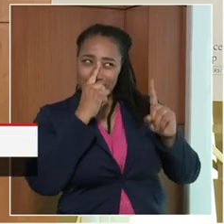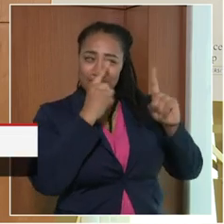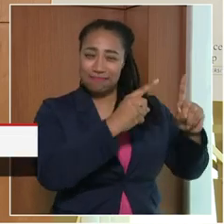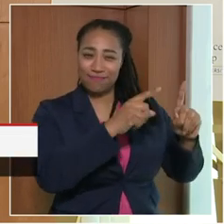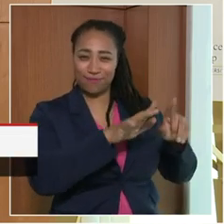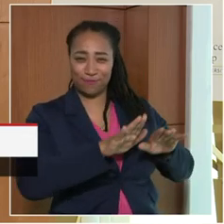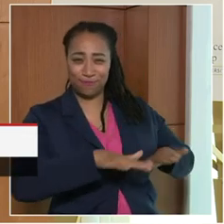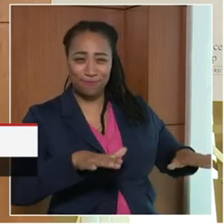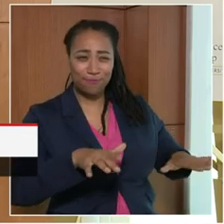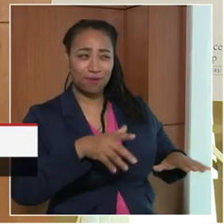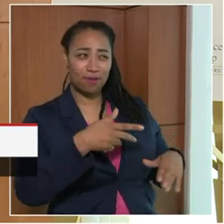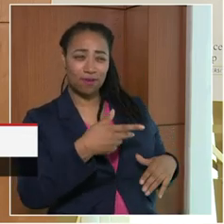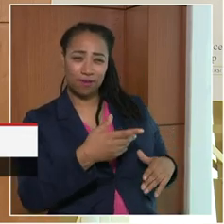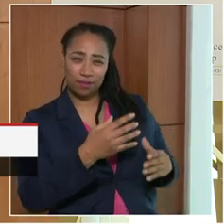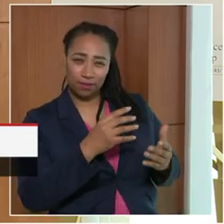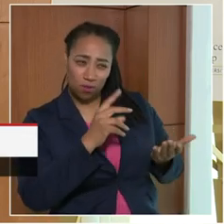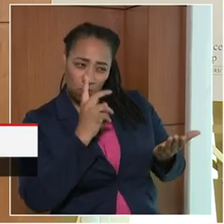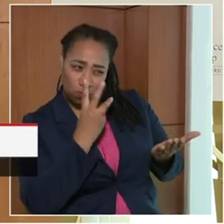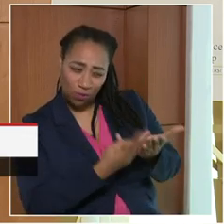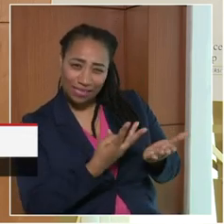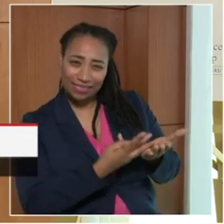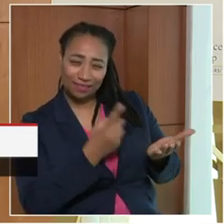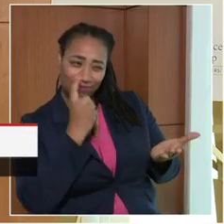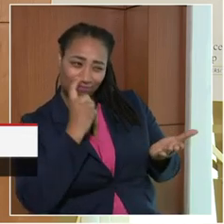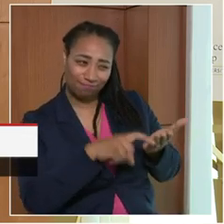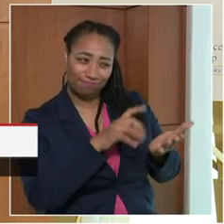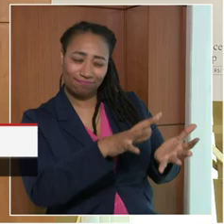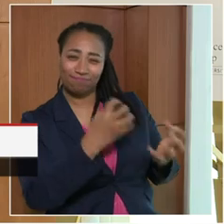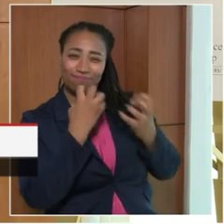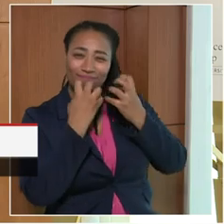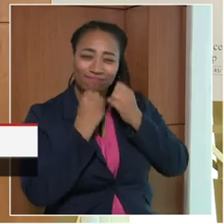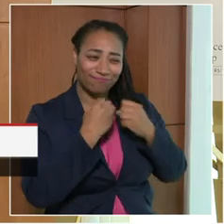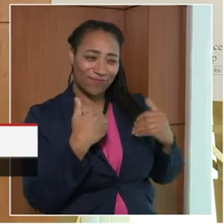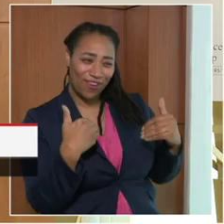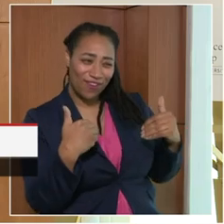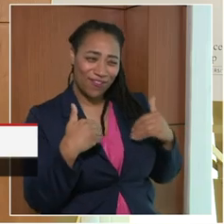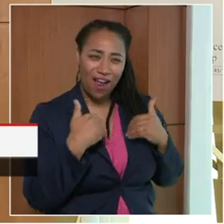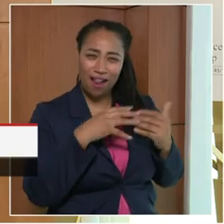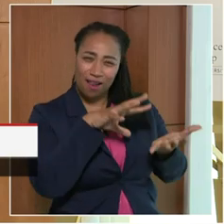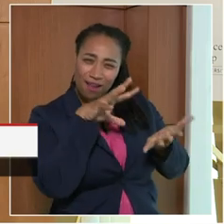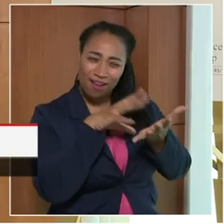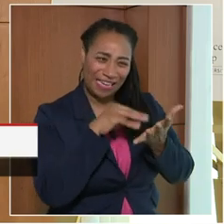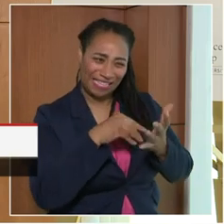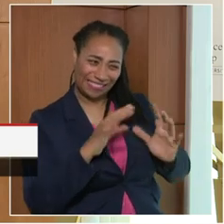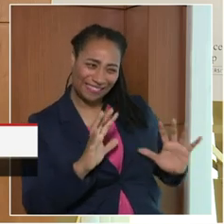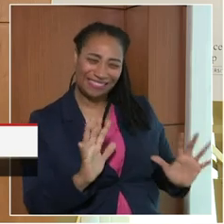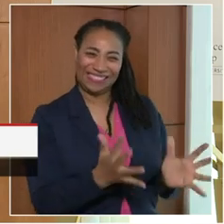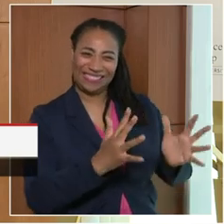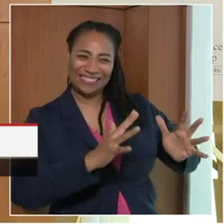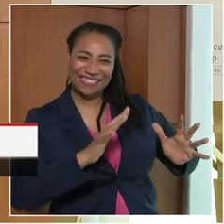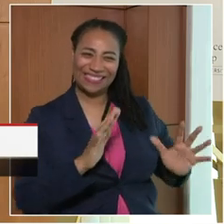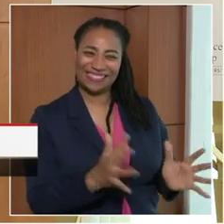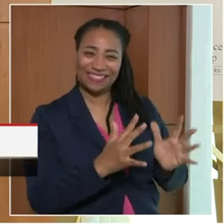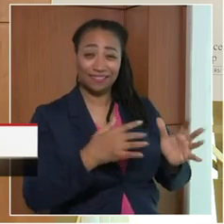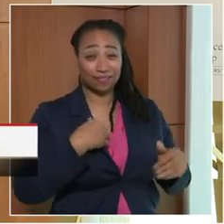The evolution from a shattered child to a successful professional is the walk I thought I had to do alone, but I don't. Thanks to GW,